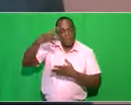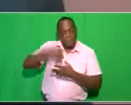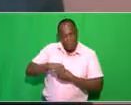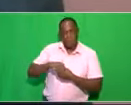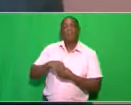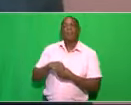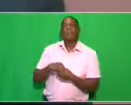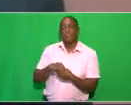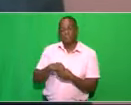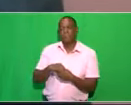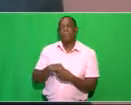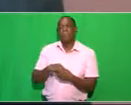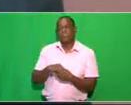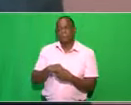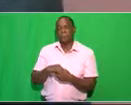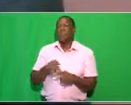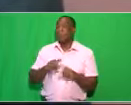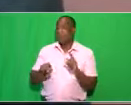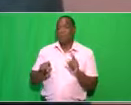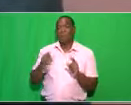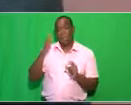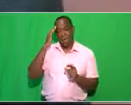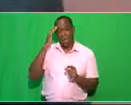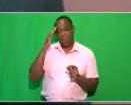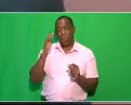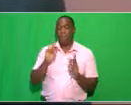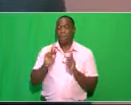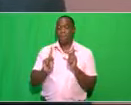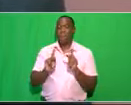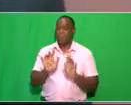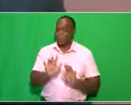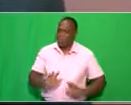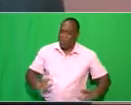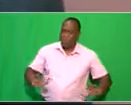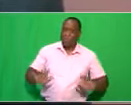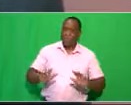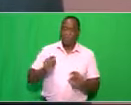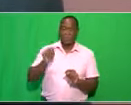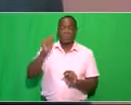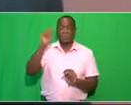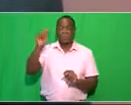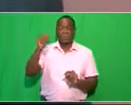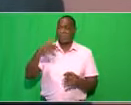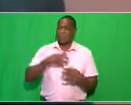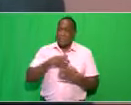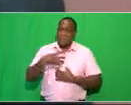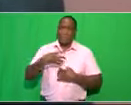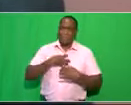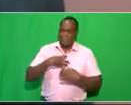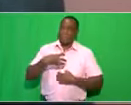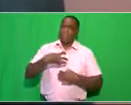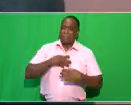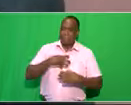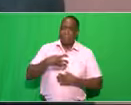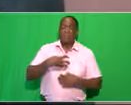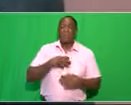from the cries of the public and from the examination of the